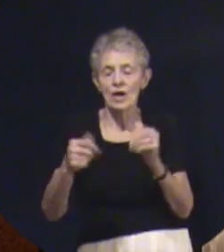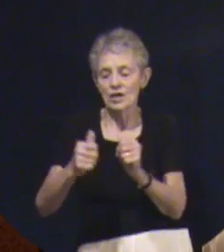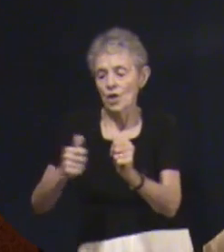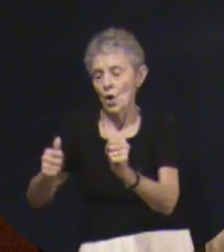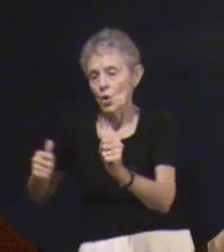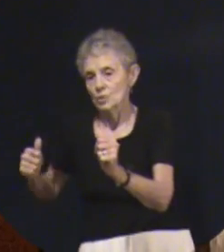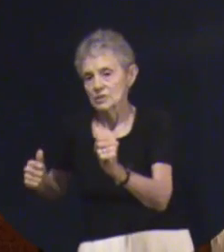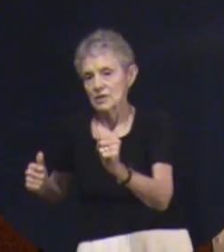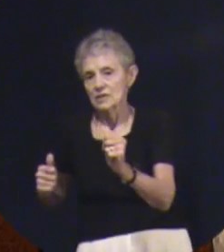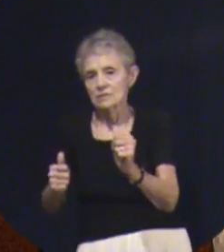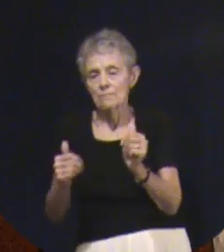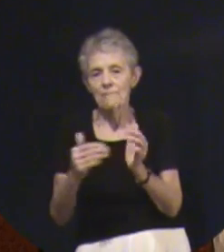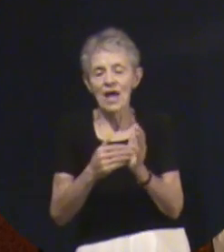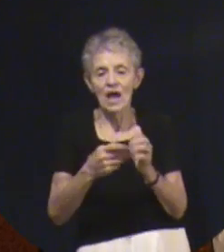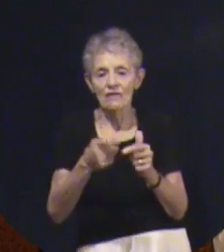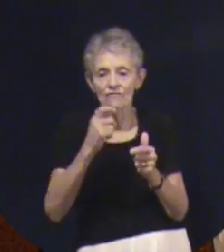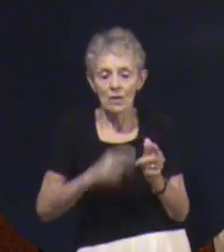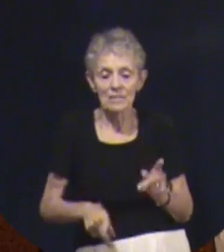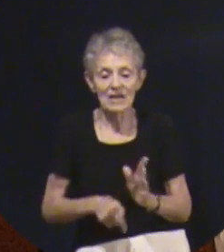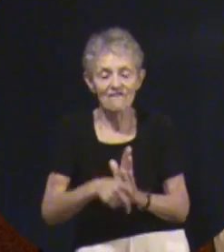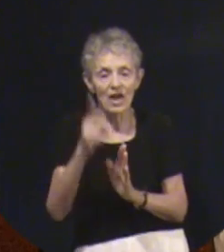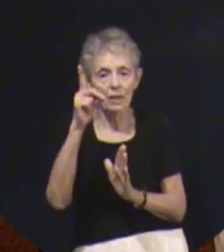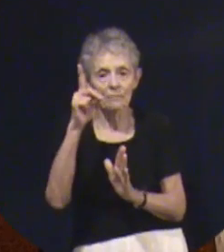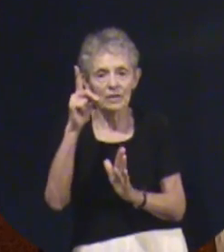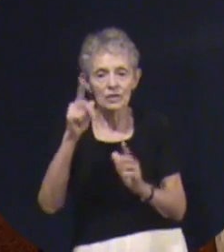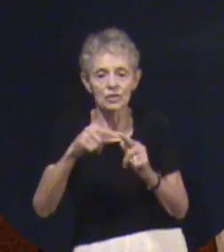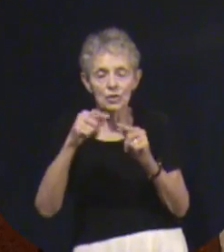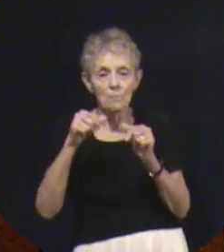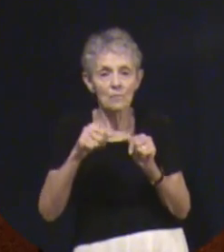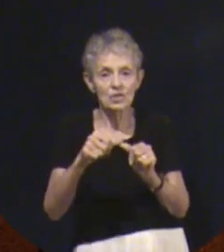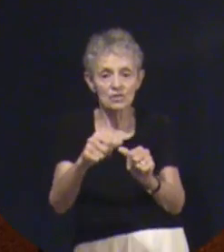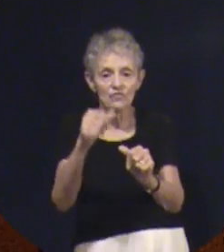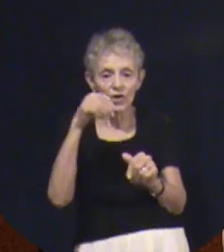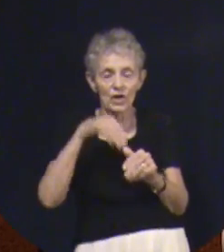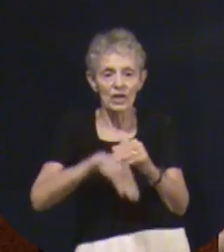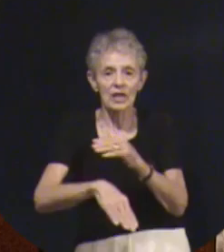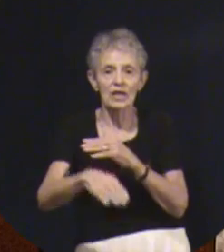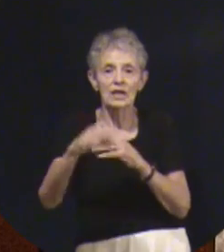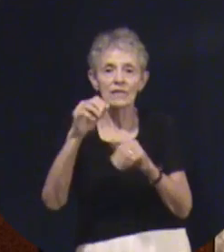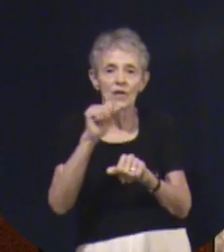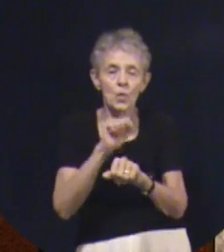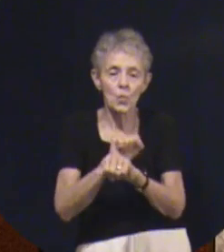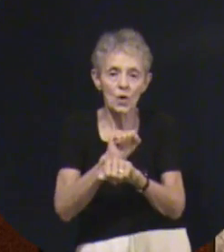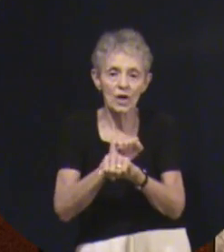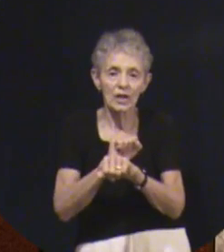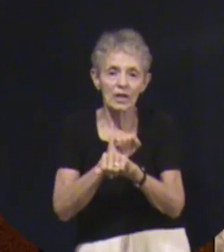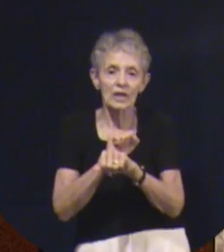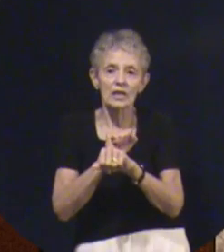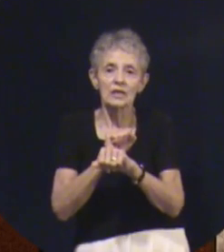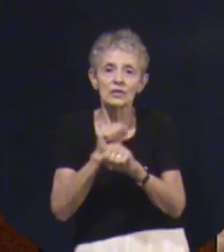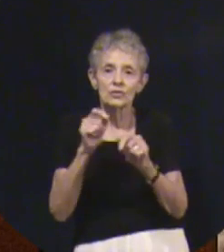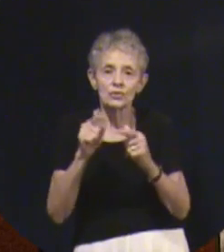our development and to persevere in the struggle to attain our goals.